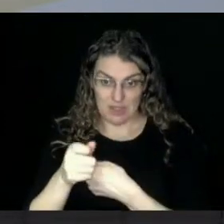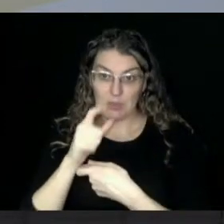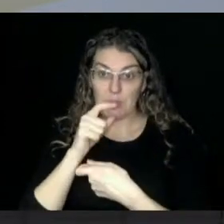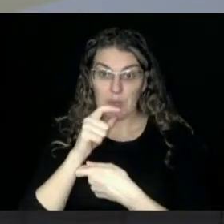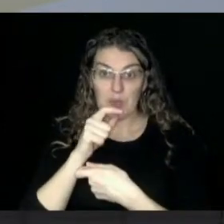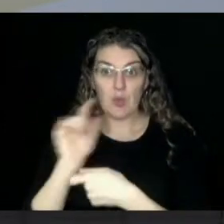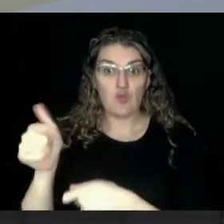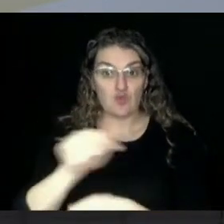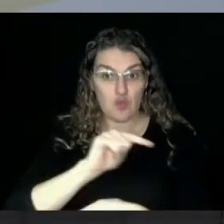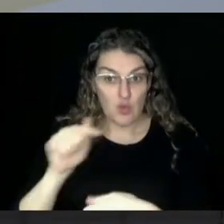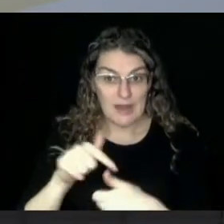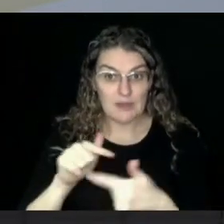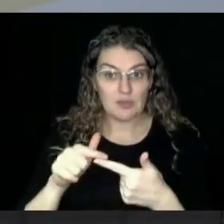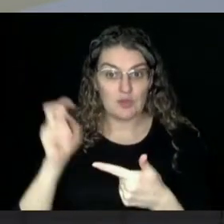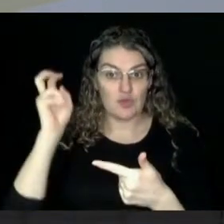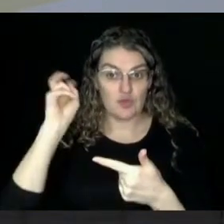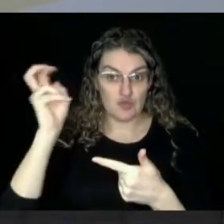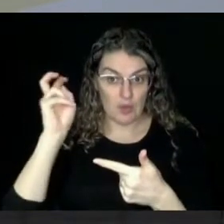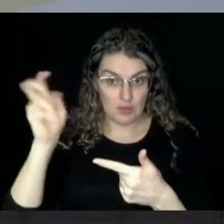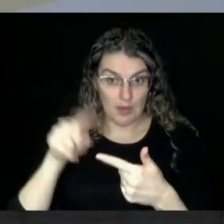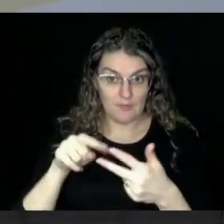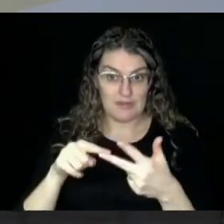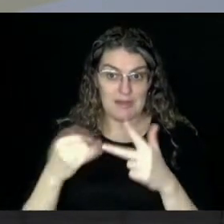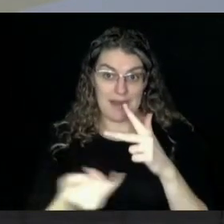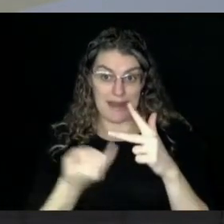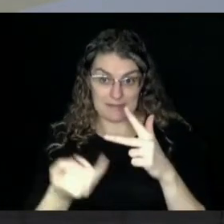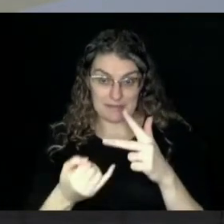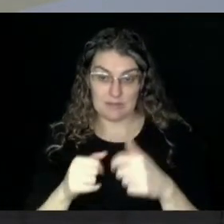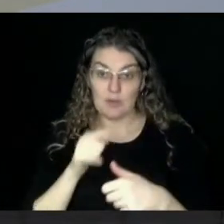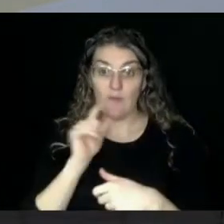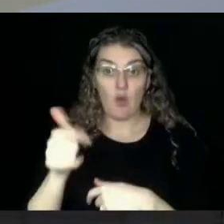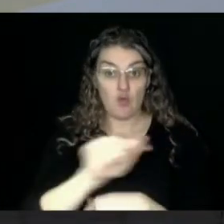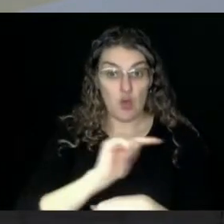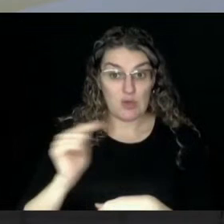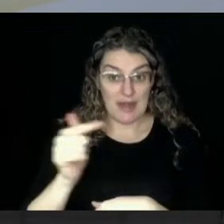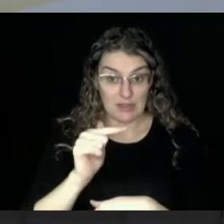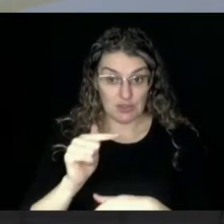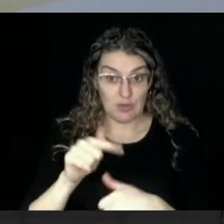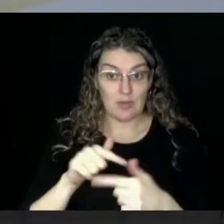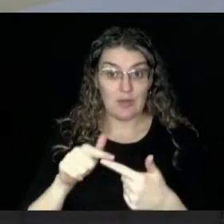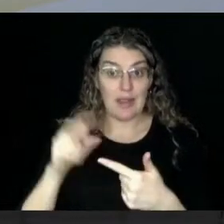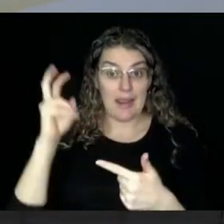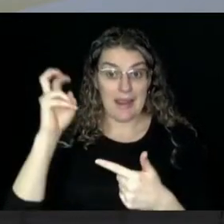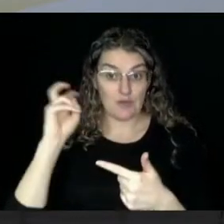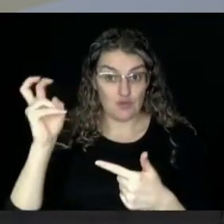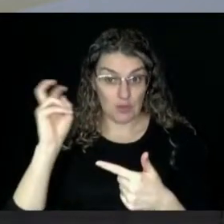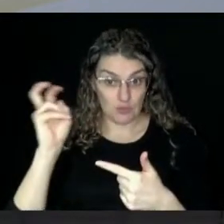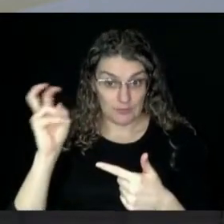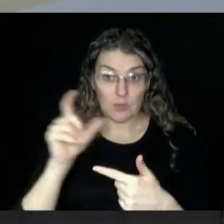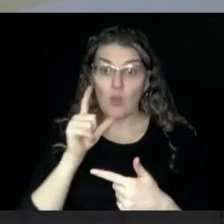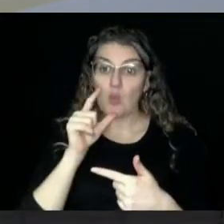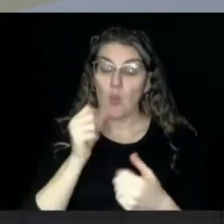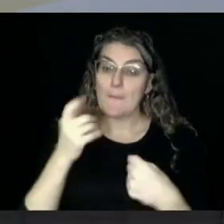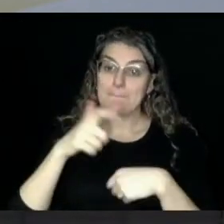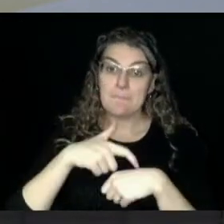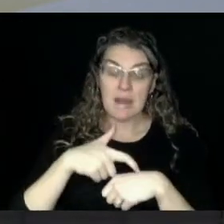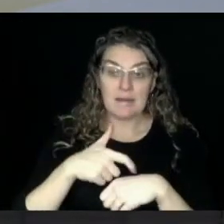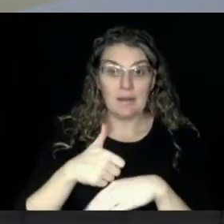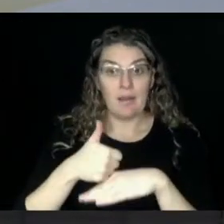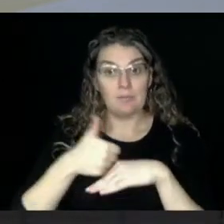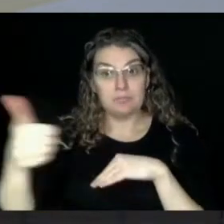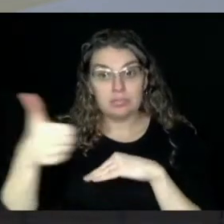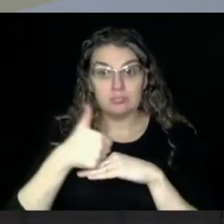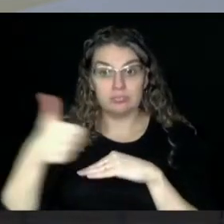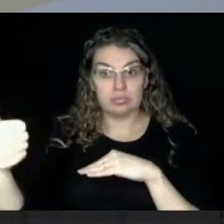work isolators as follows. For rotational workers, truck drivers and work isolators who are doing multiple trips to and from PEI